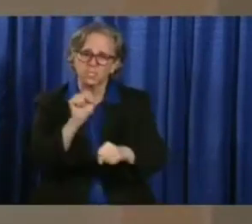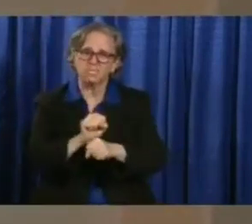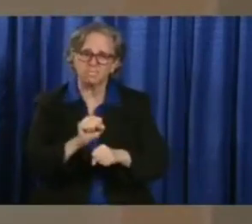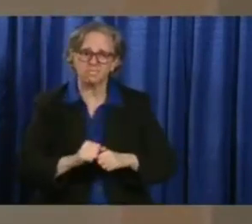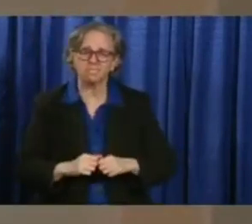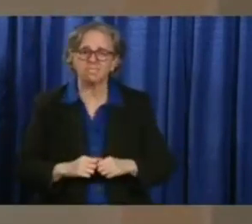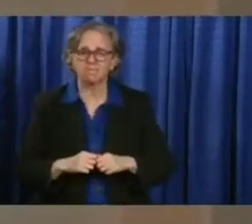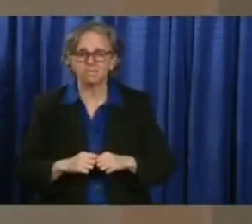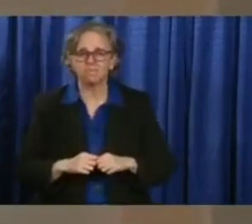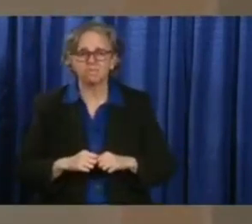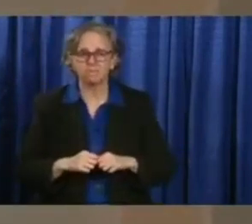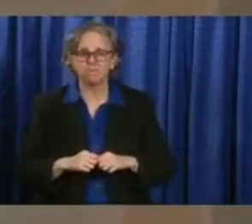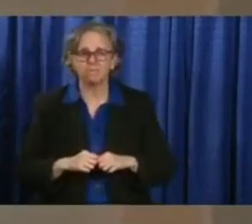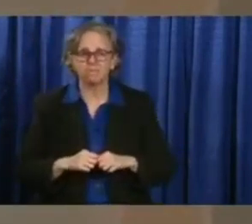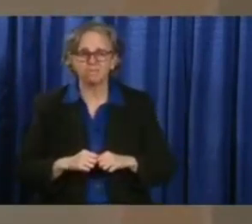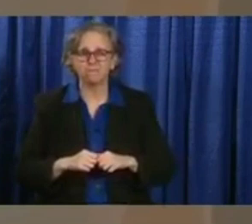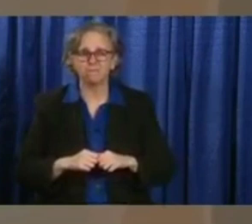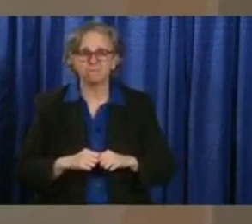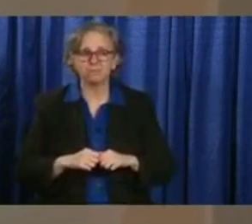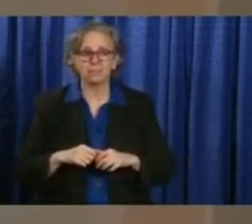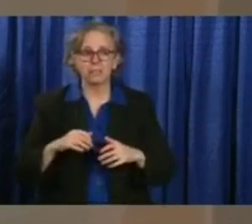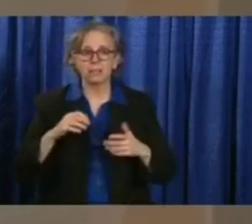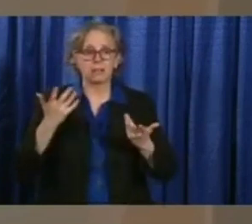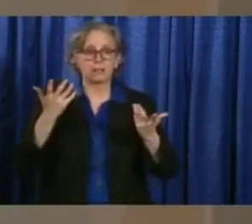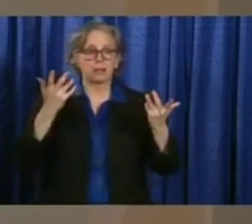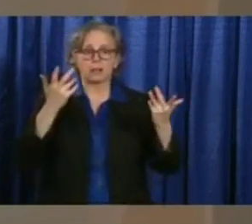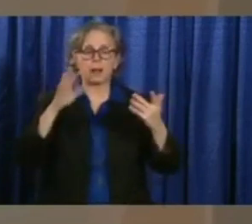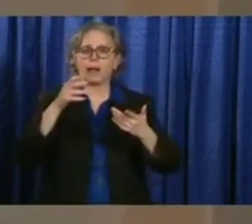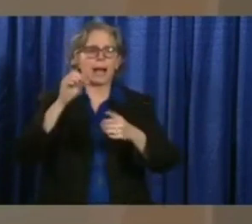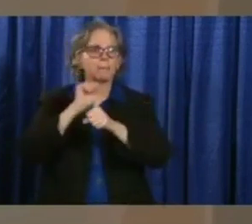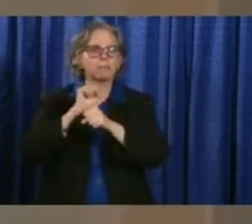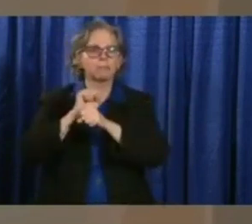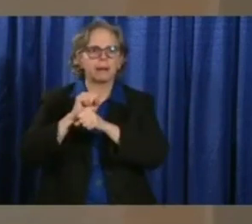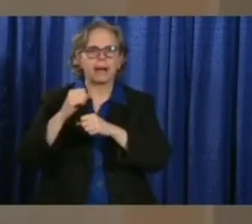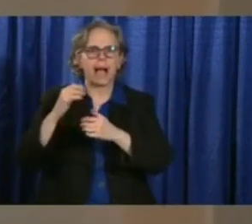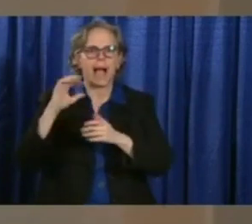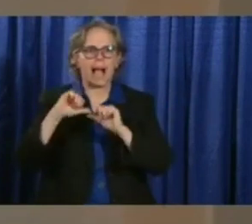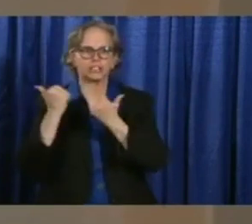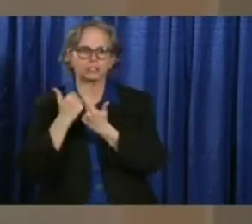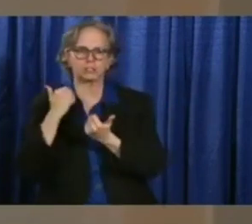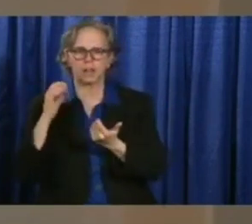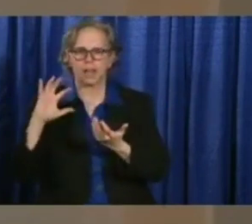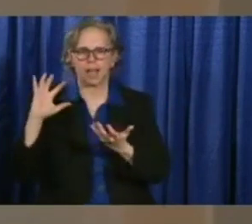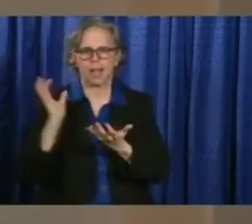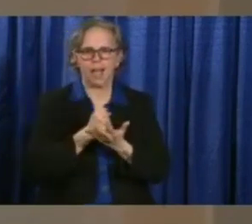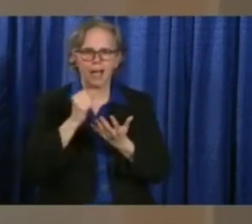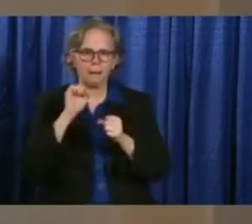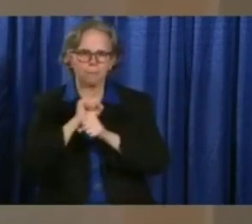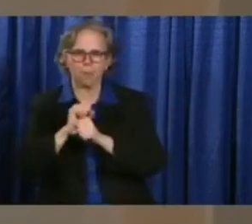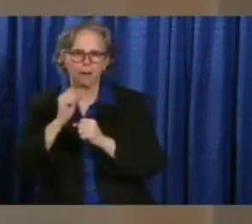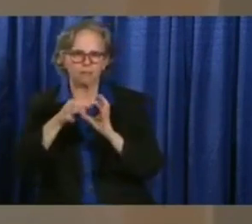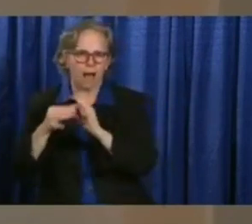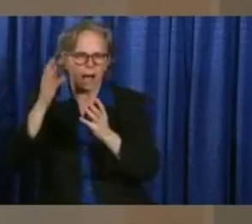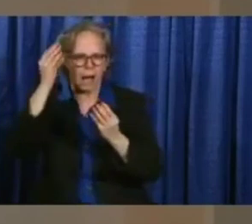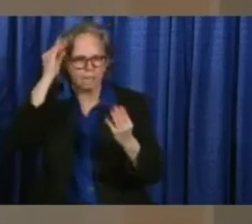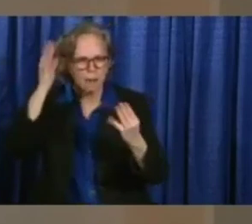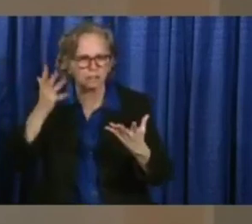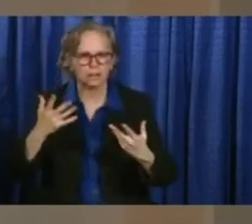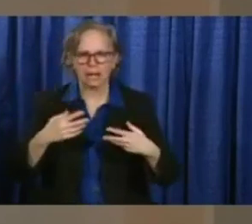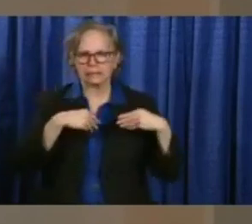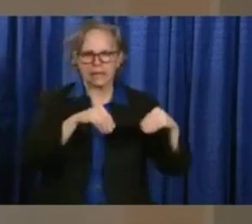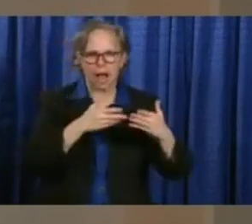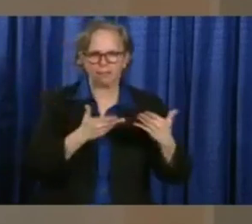pretending like you're an employment agency to get somebody's employment data, trying to sell things that they try